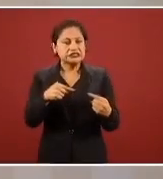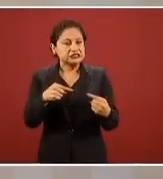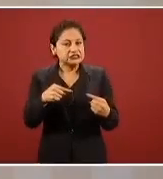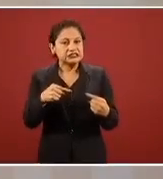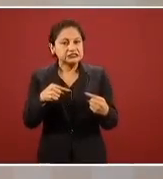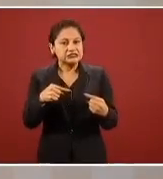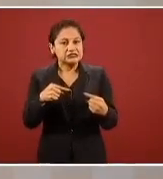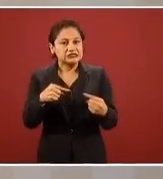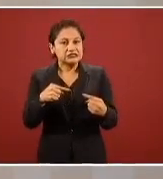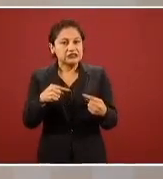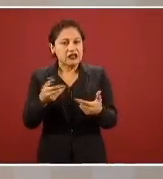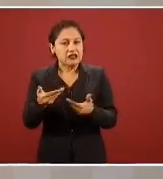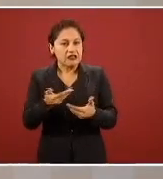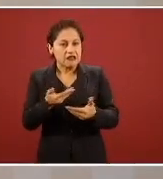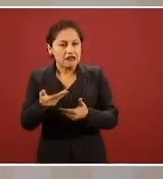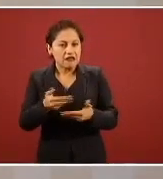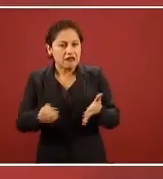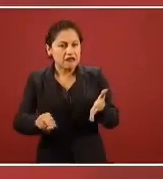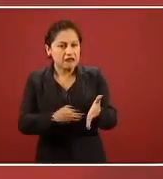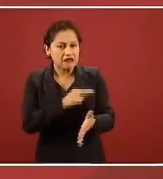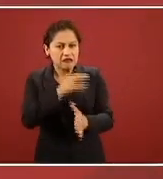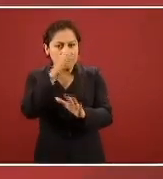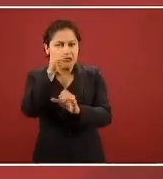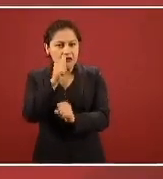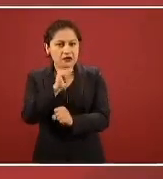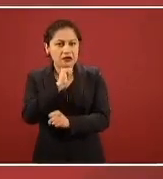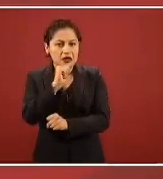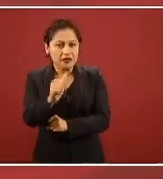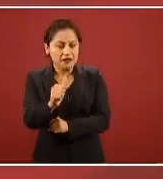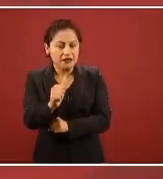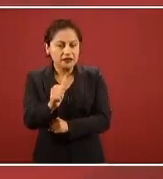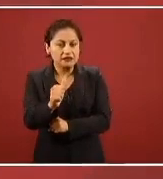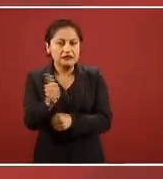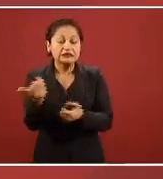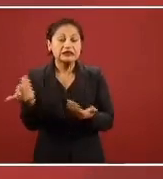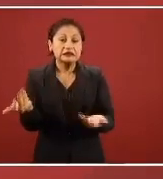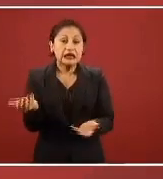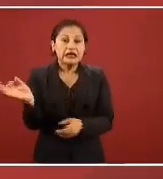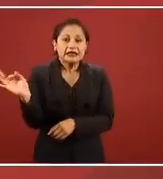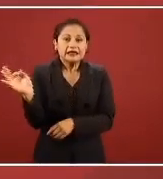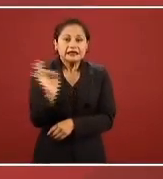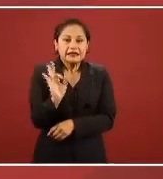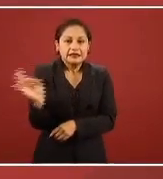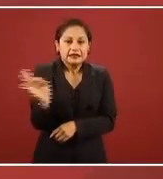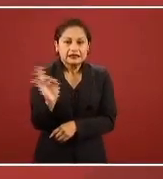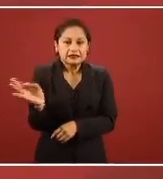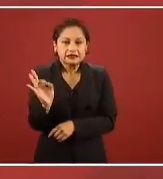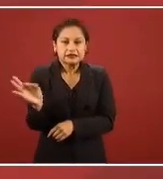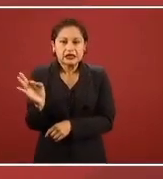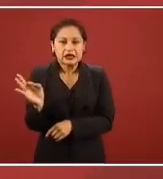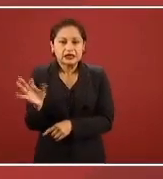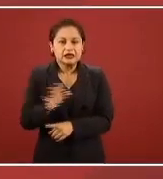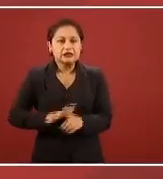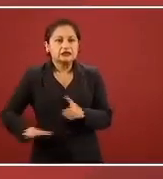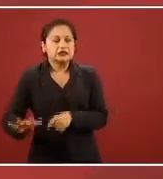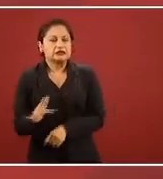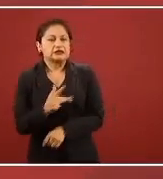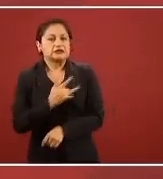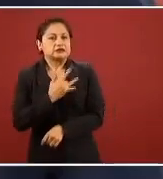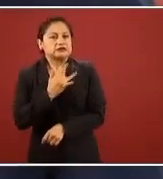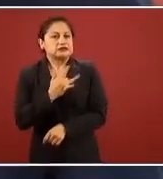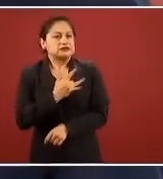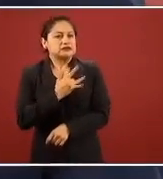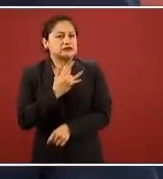el tratado. And we had not signed the treaty. Entonces, then iba a haber incertidumbre, we would have